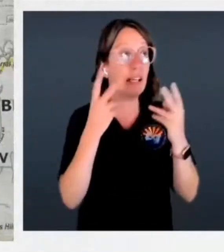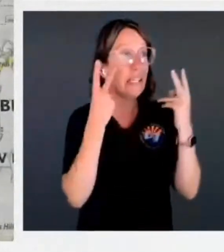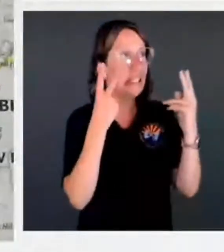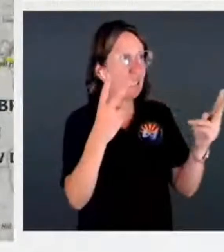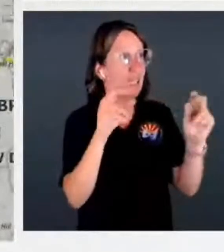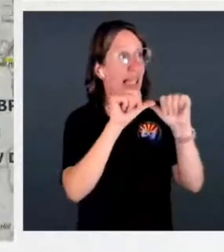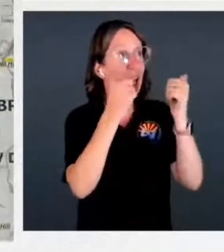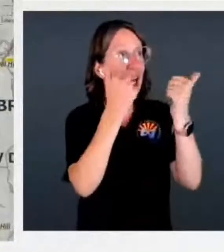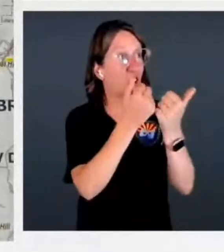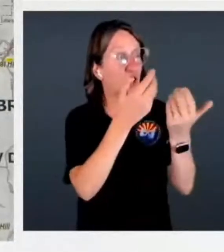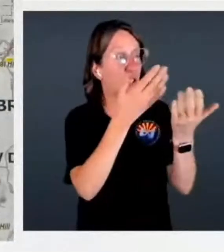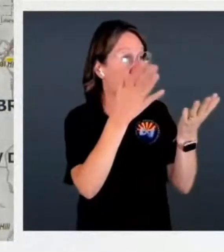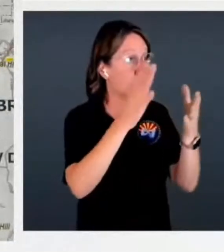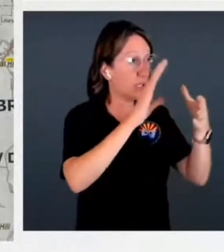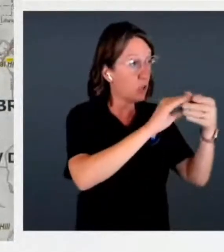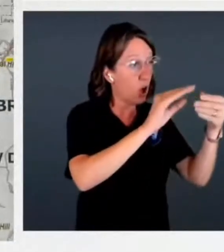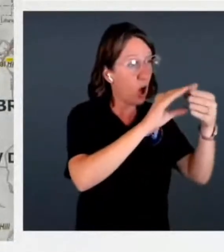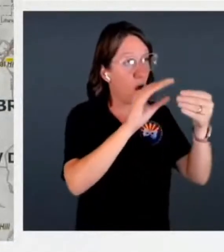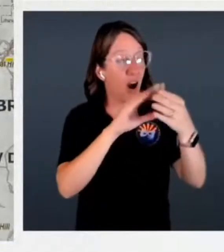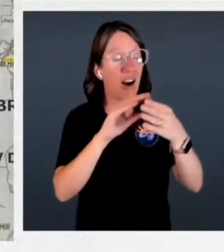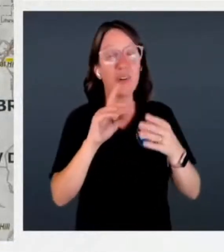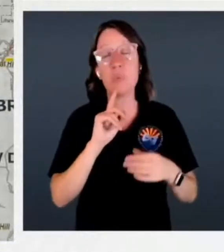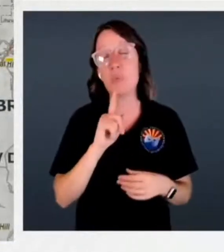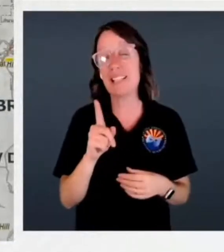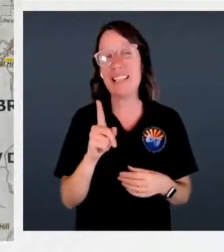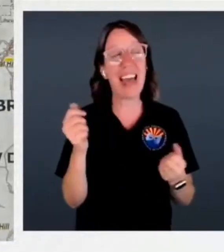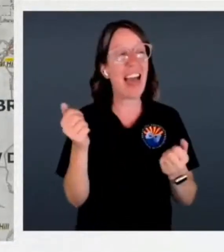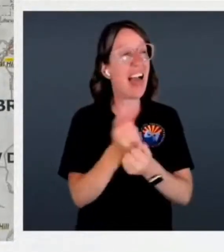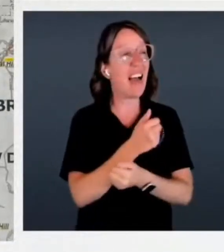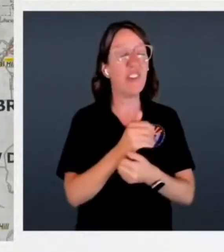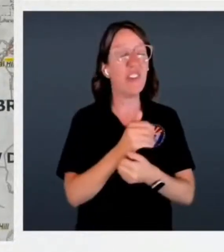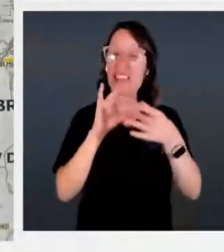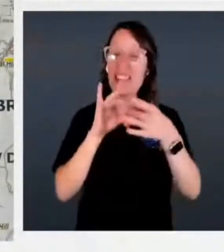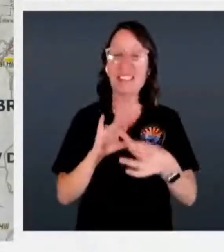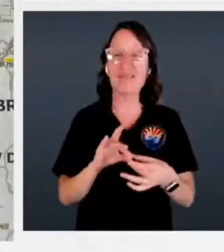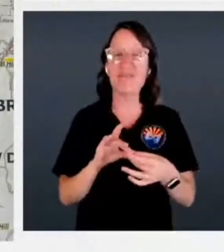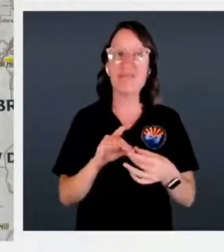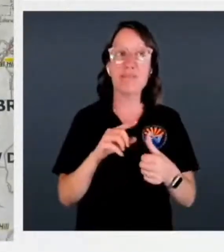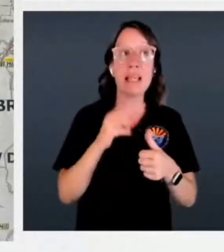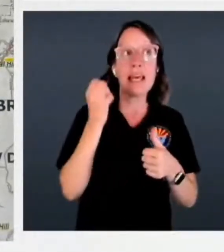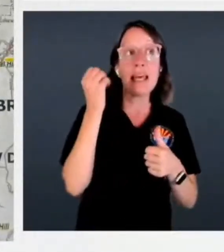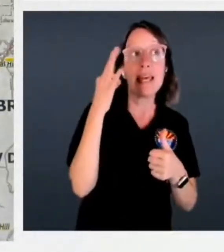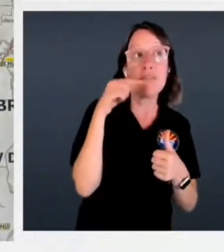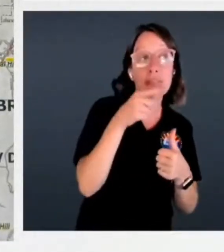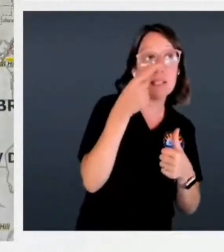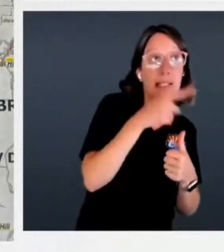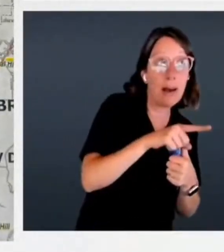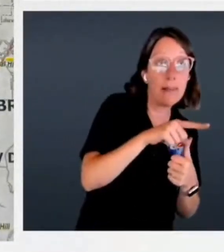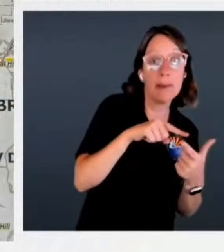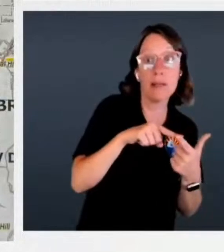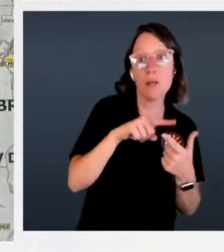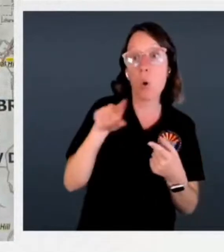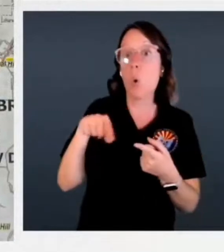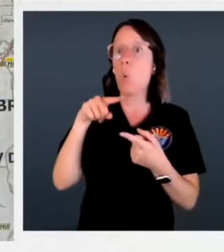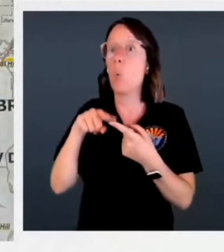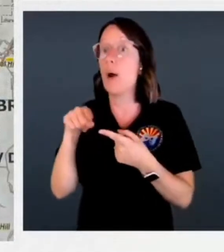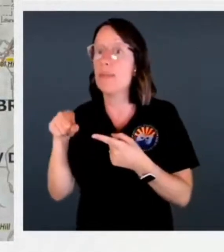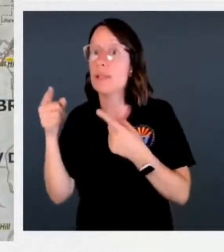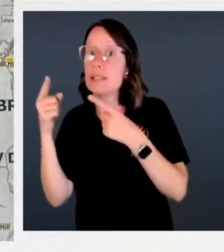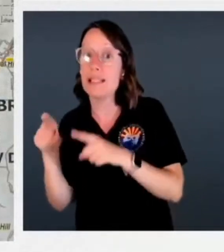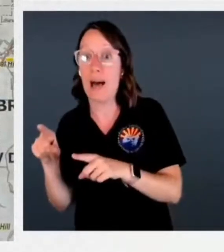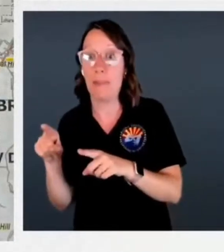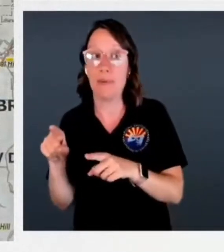if, when. And those make me uncomfortable, because that's what it's all about. What if the